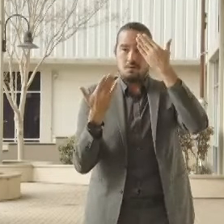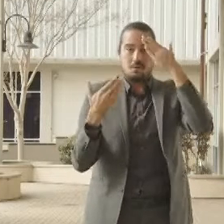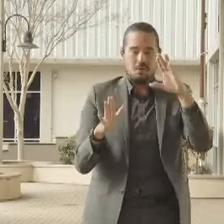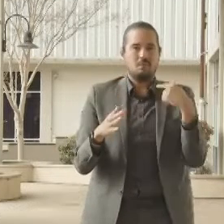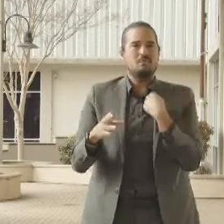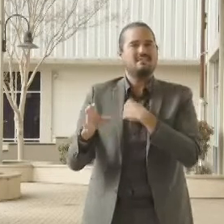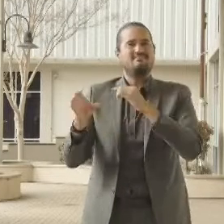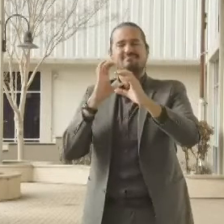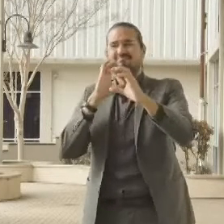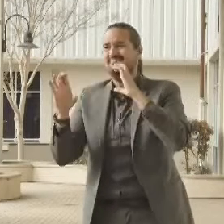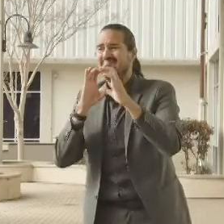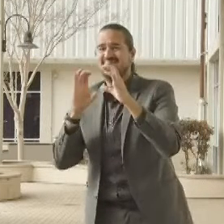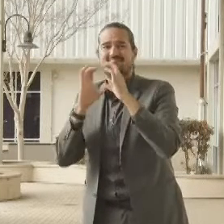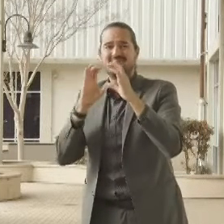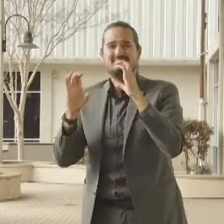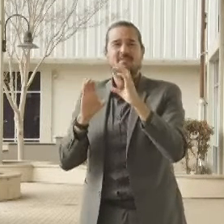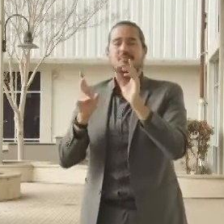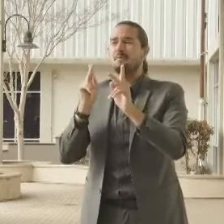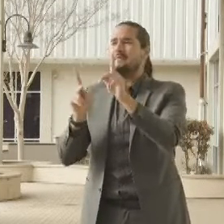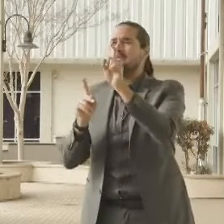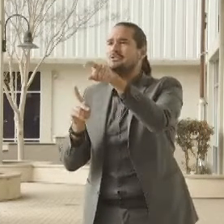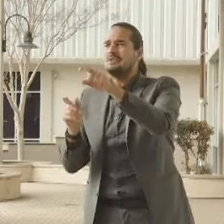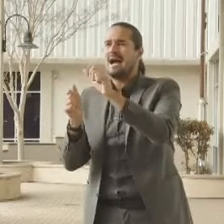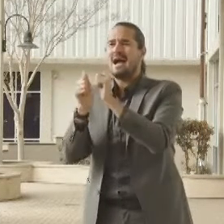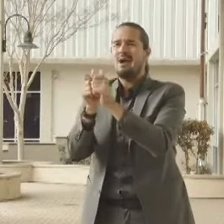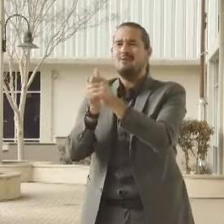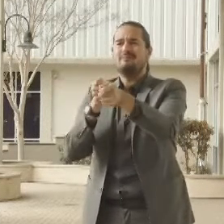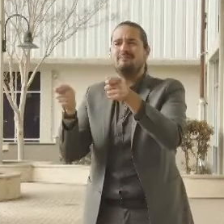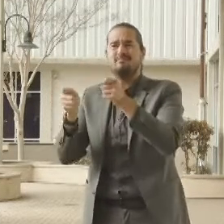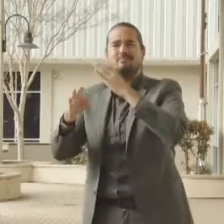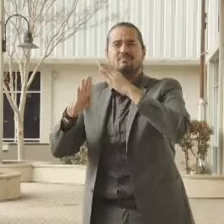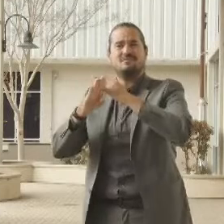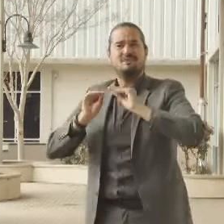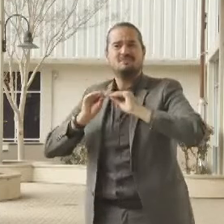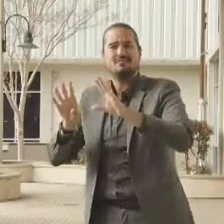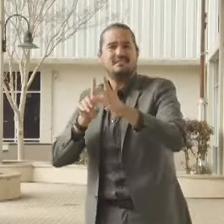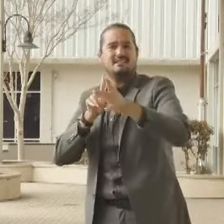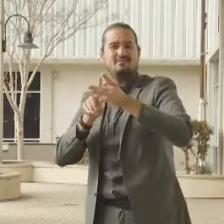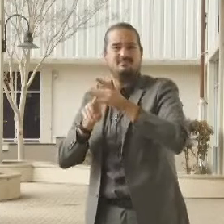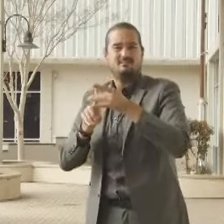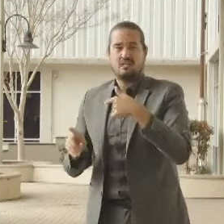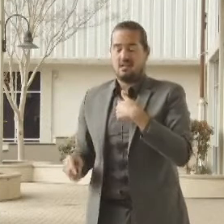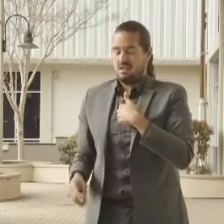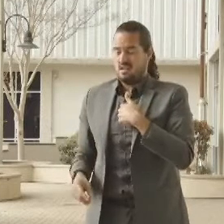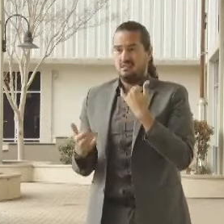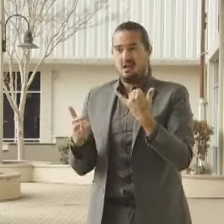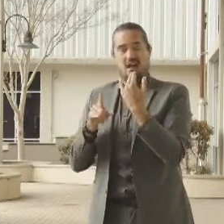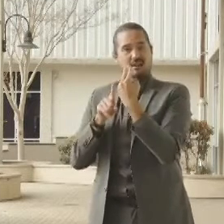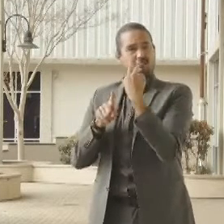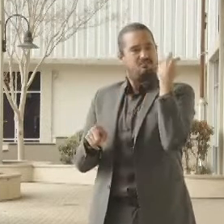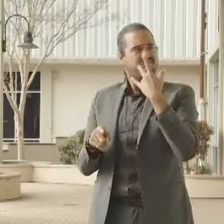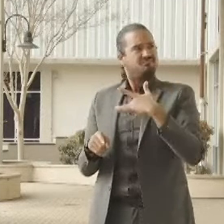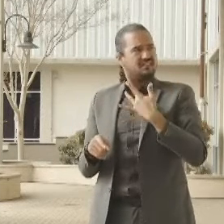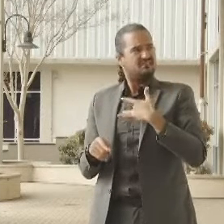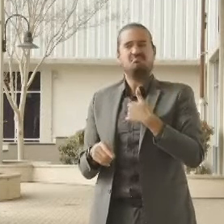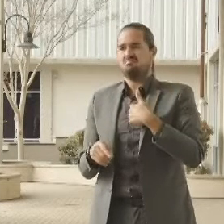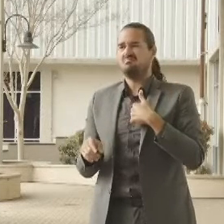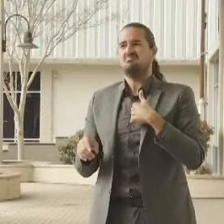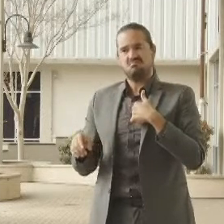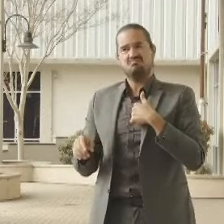should do. So I think I feel pretty good about how we have adhered to